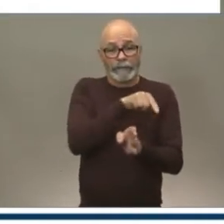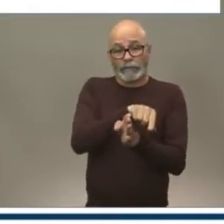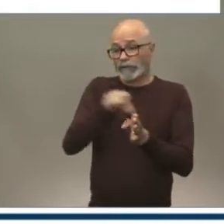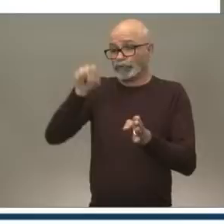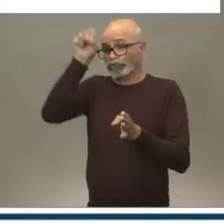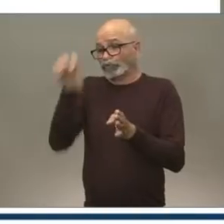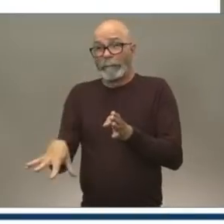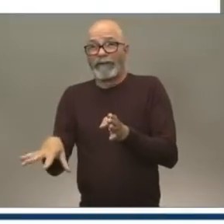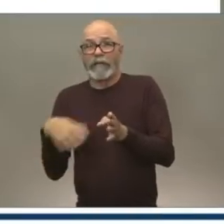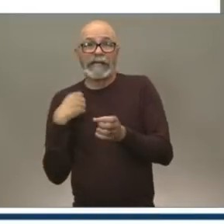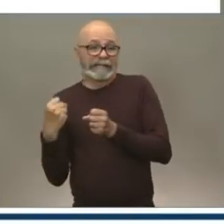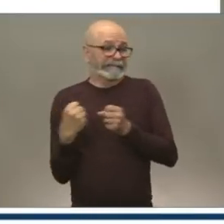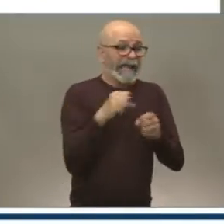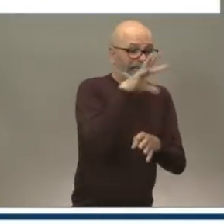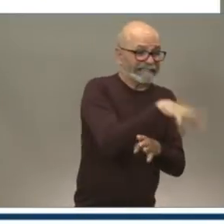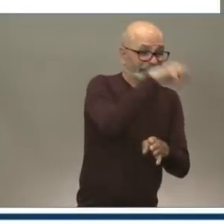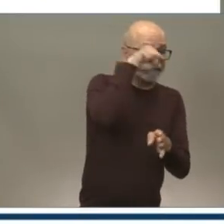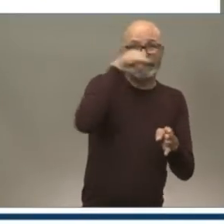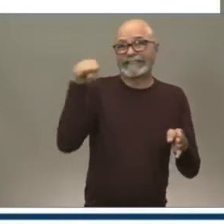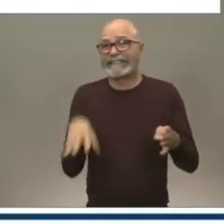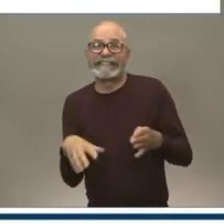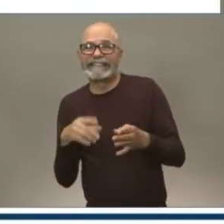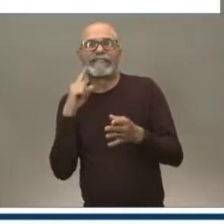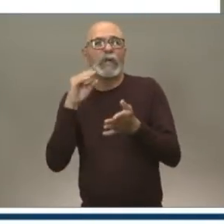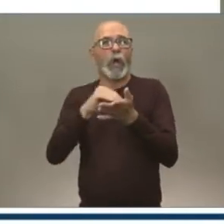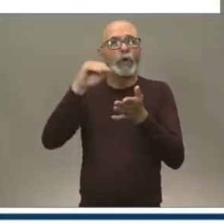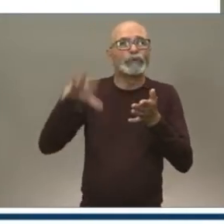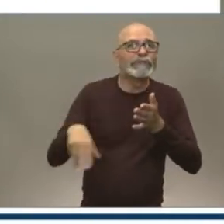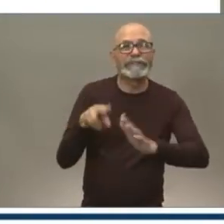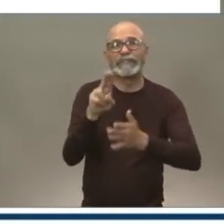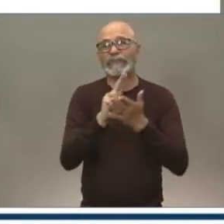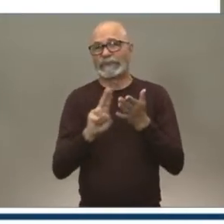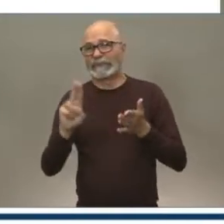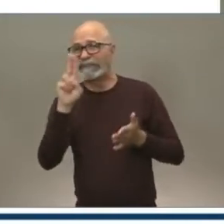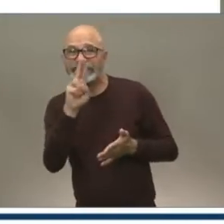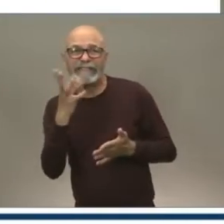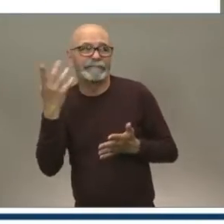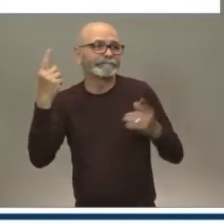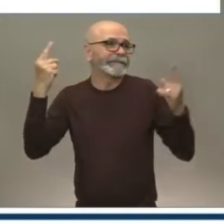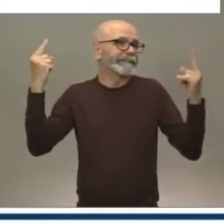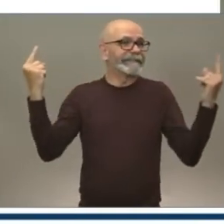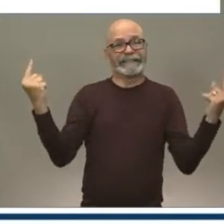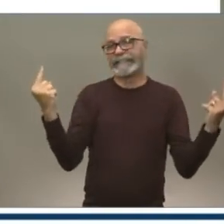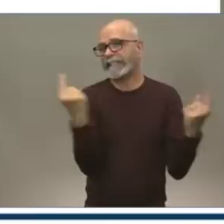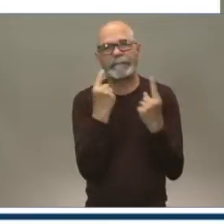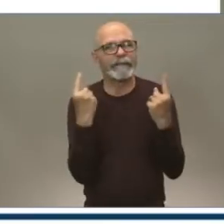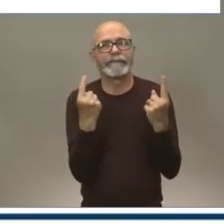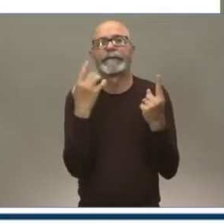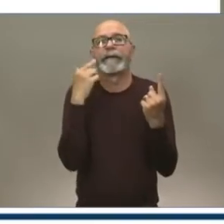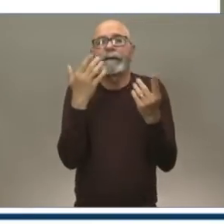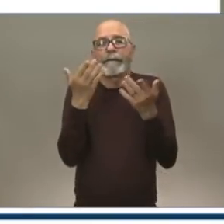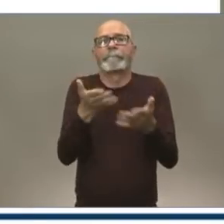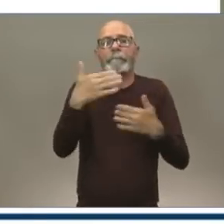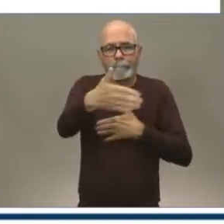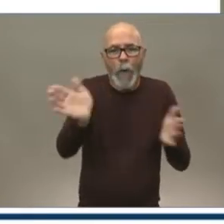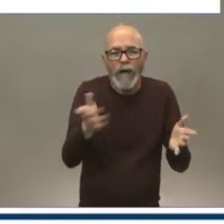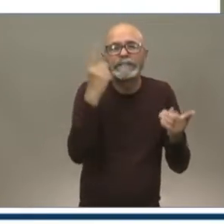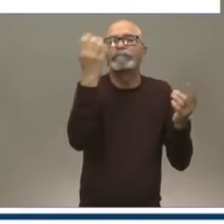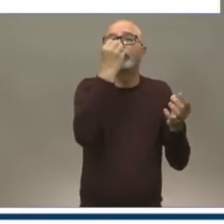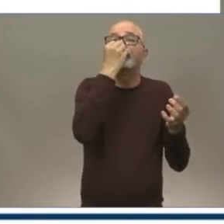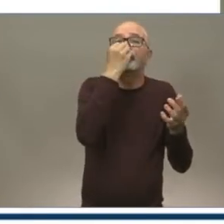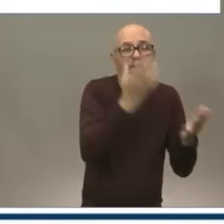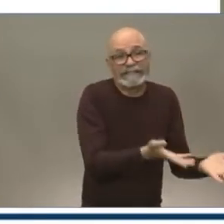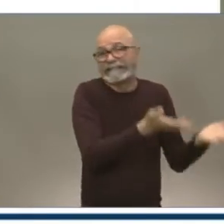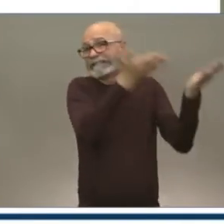including university students or picking up other things or goods, are exempt from the requirement